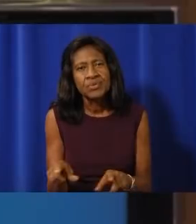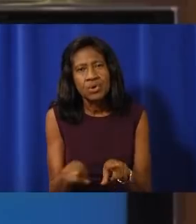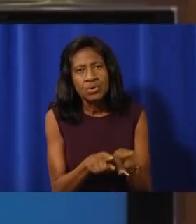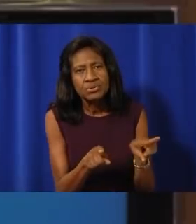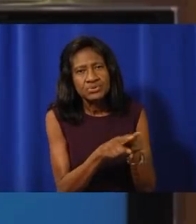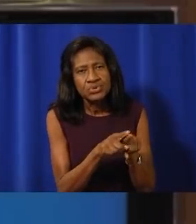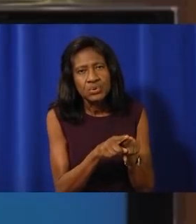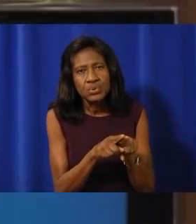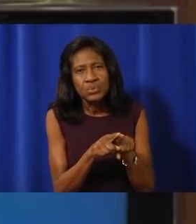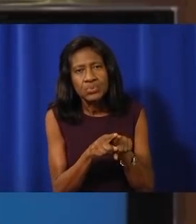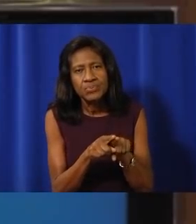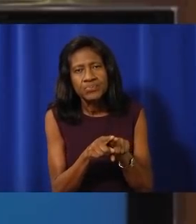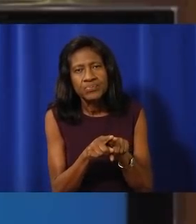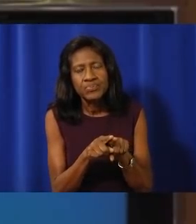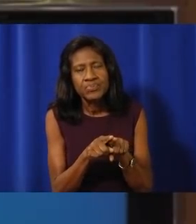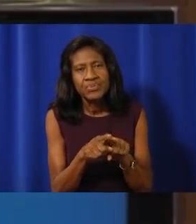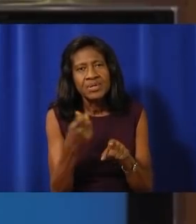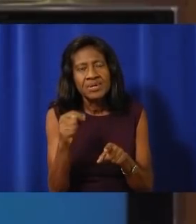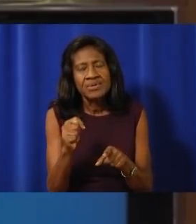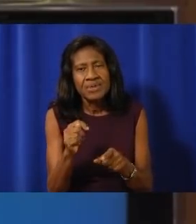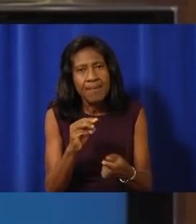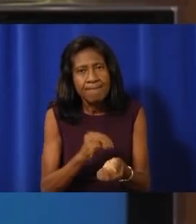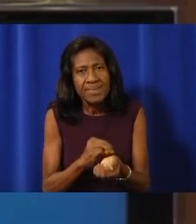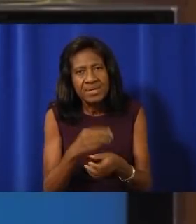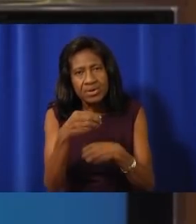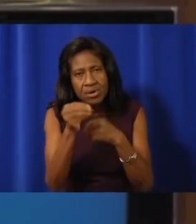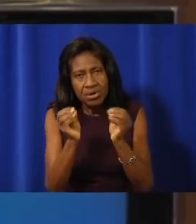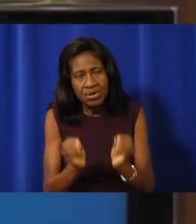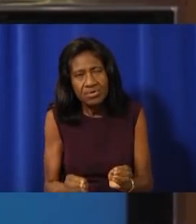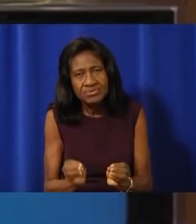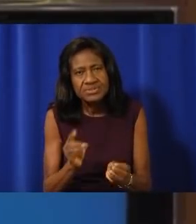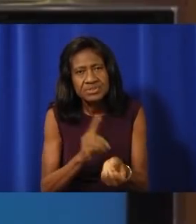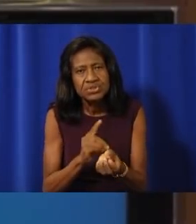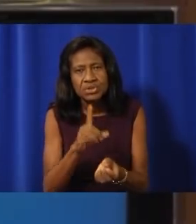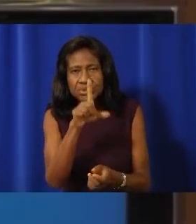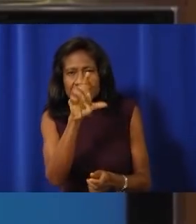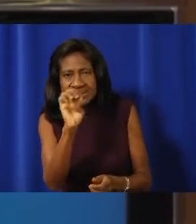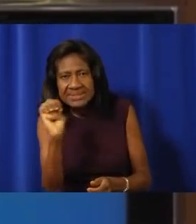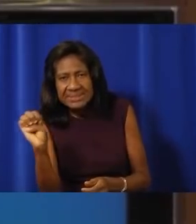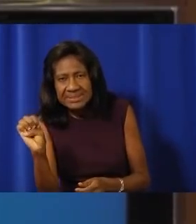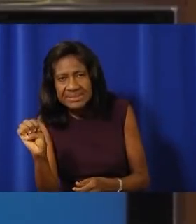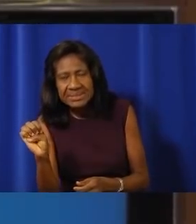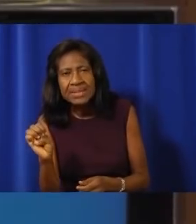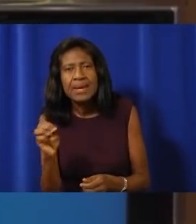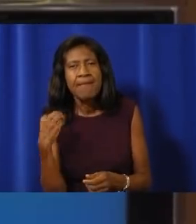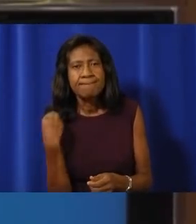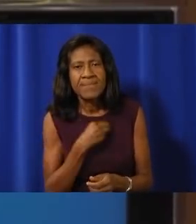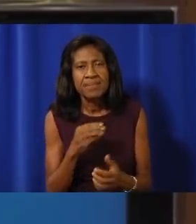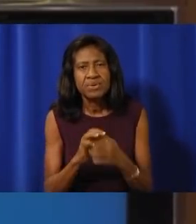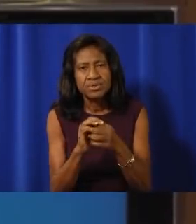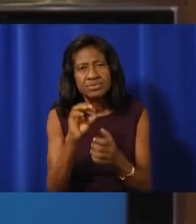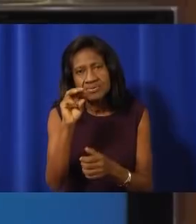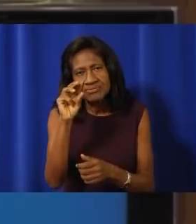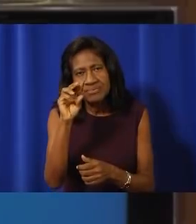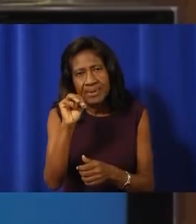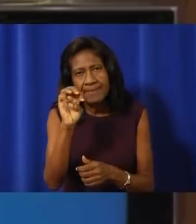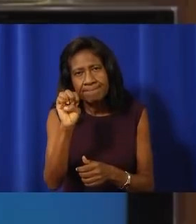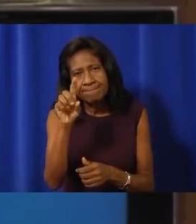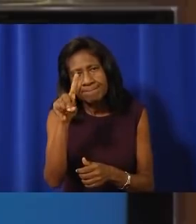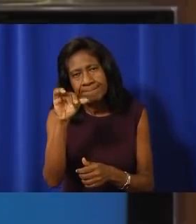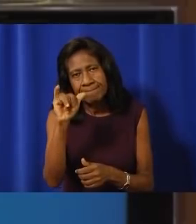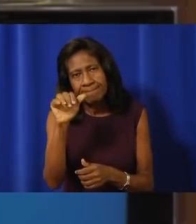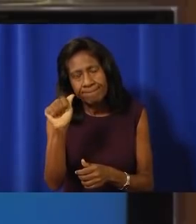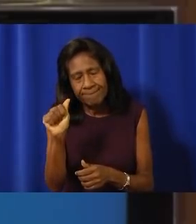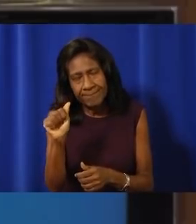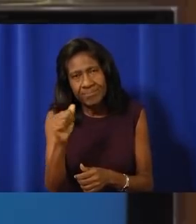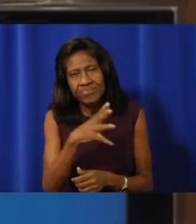joining us in studio is the Chief Medical Officer, Dr. John Lee, some members of the media, senior civil servants, and the